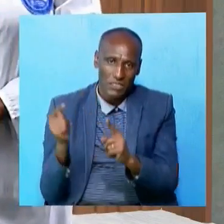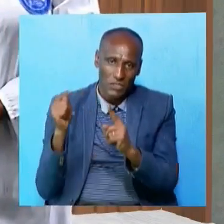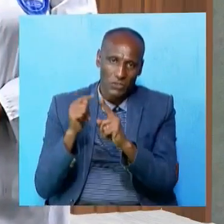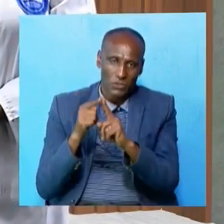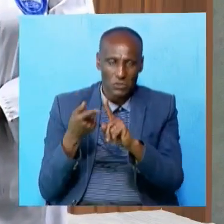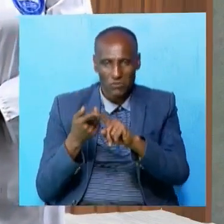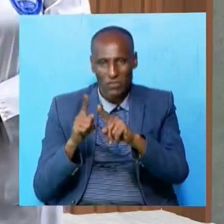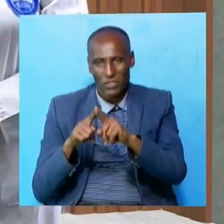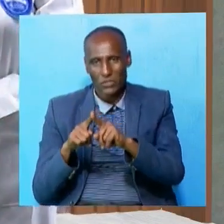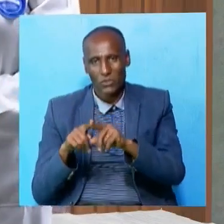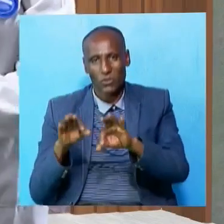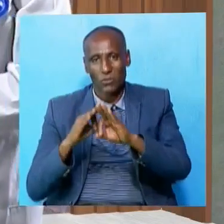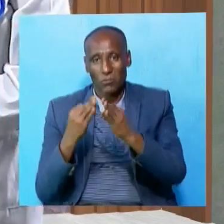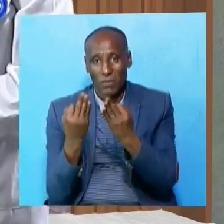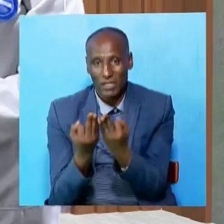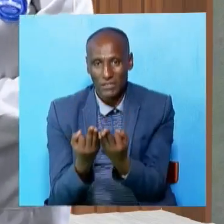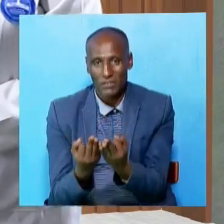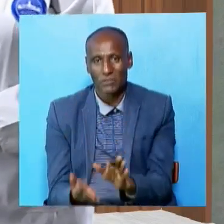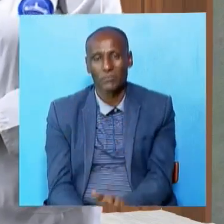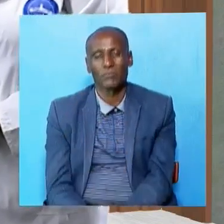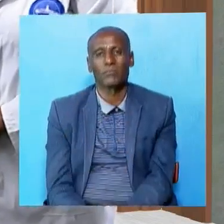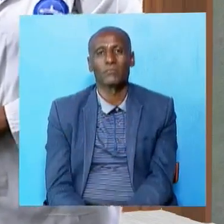or people around you.